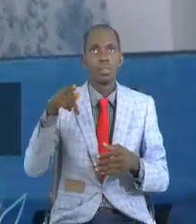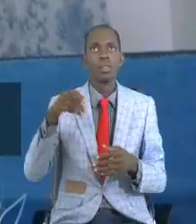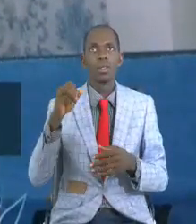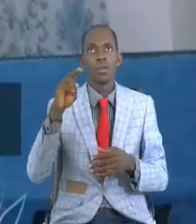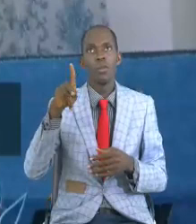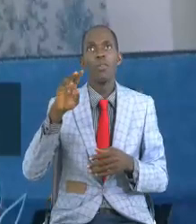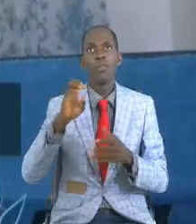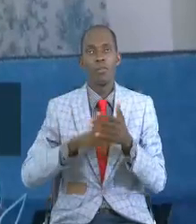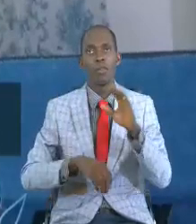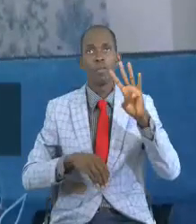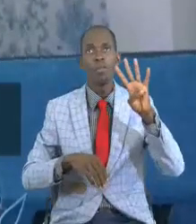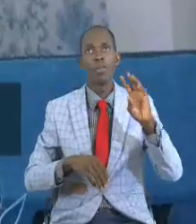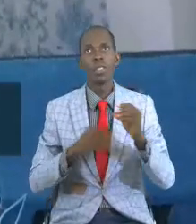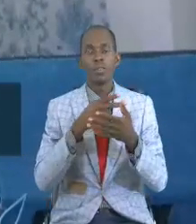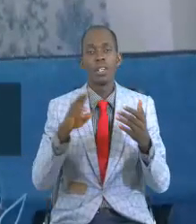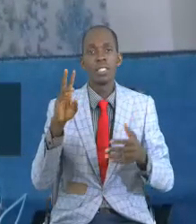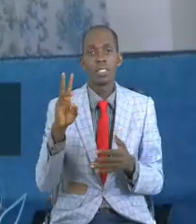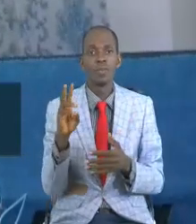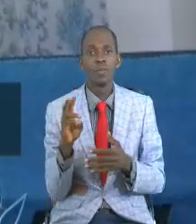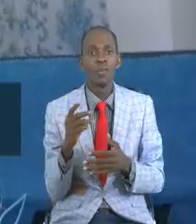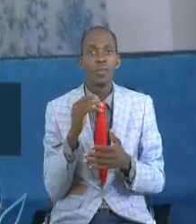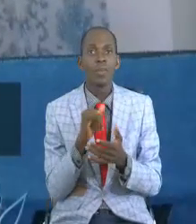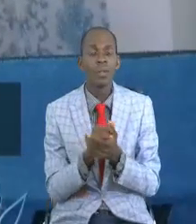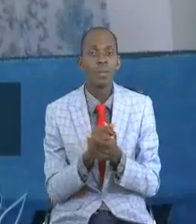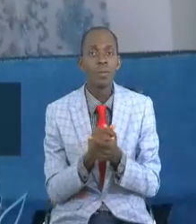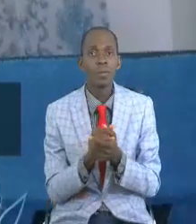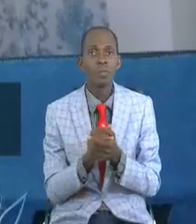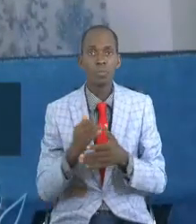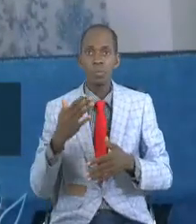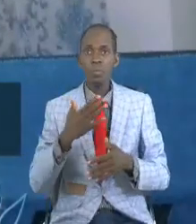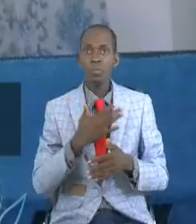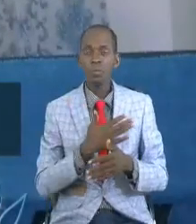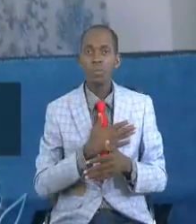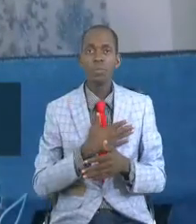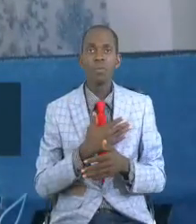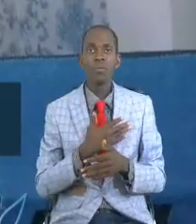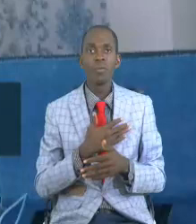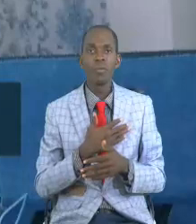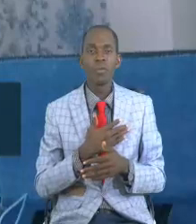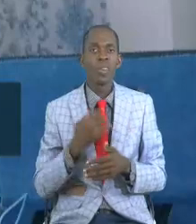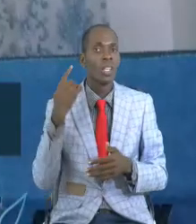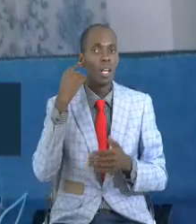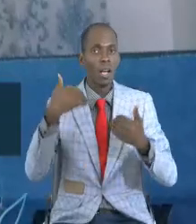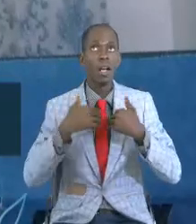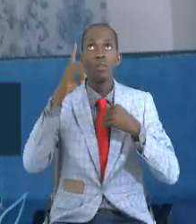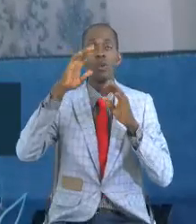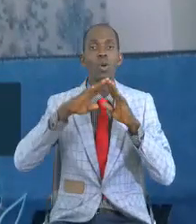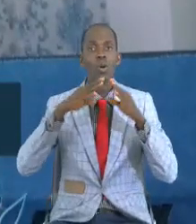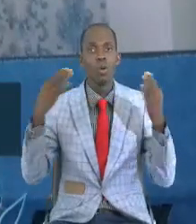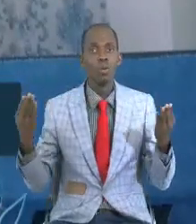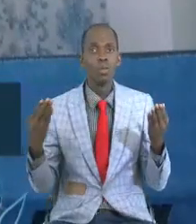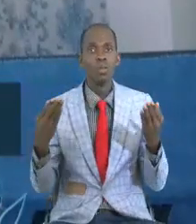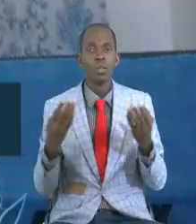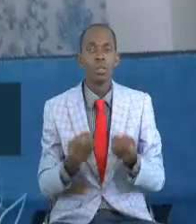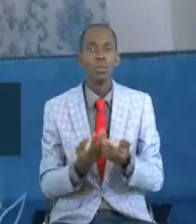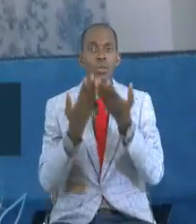offering thou didst not desire, my ears as thou opened, burnt offering and